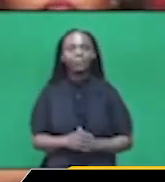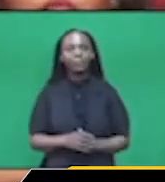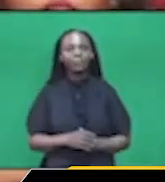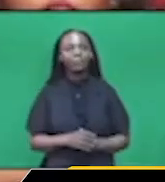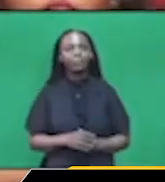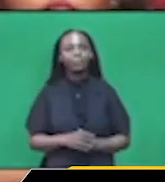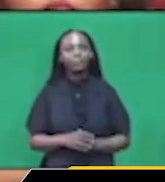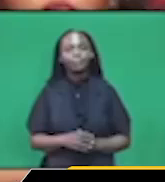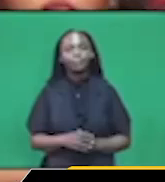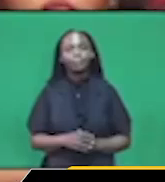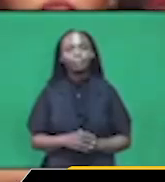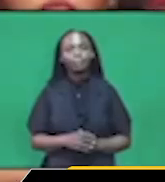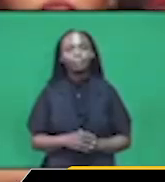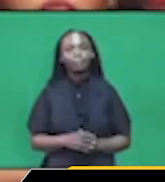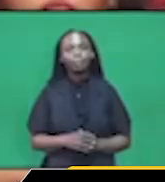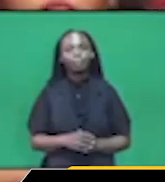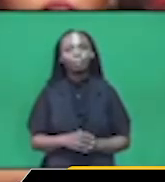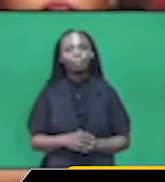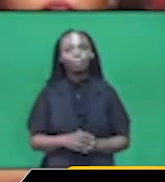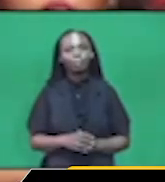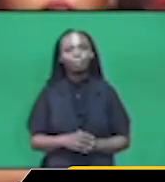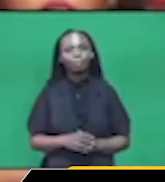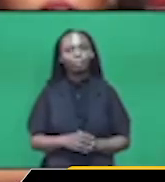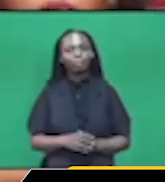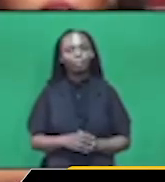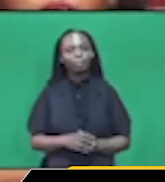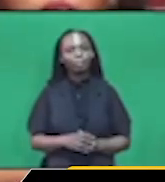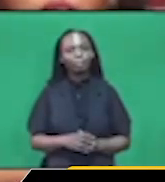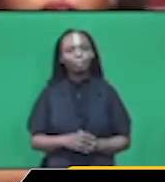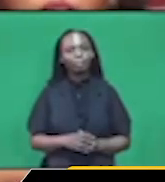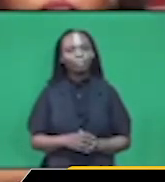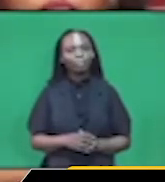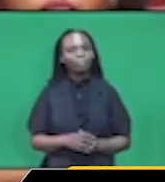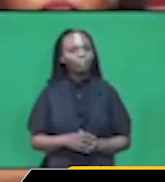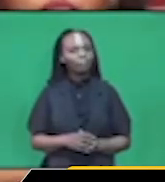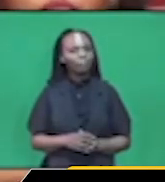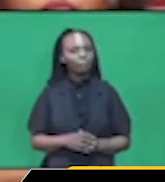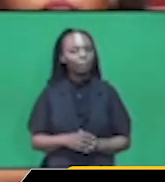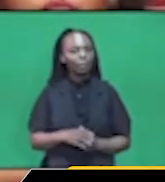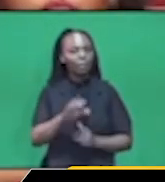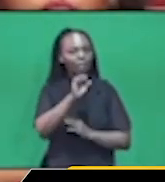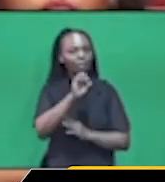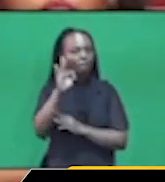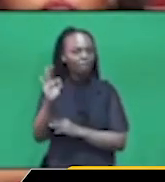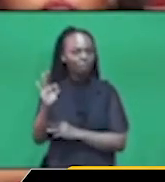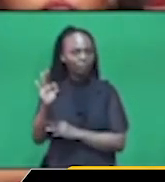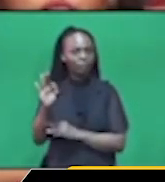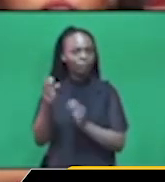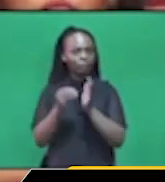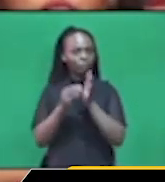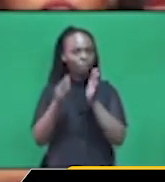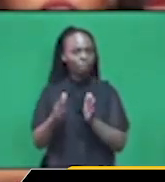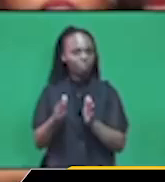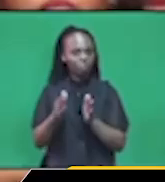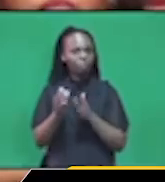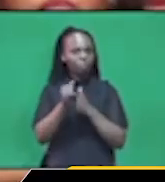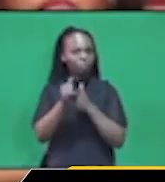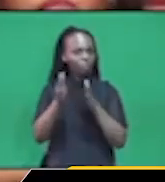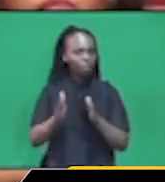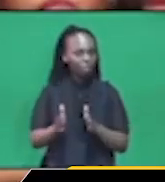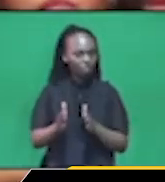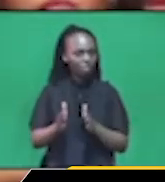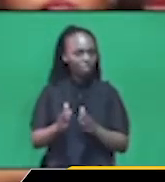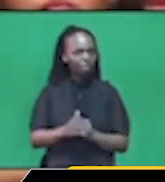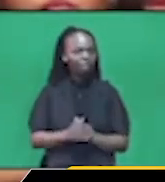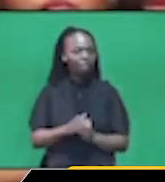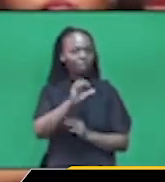With its strong student wing, the EFF's command, the EFF